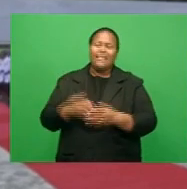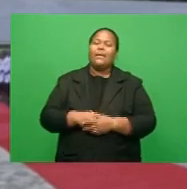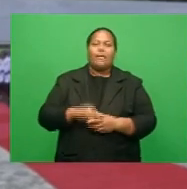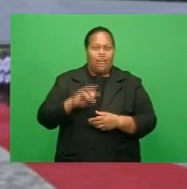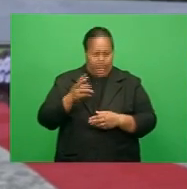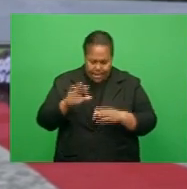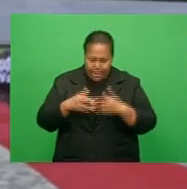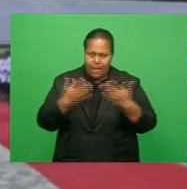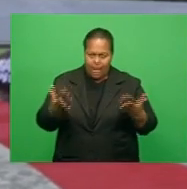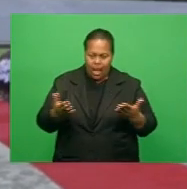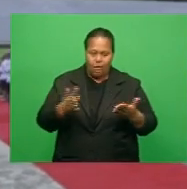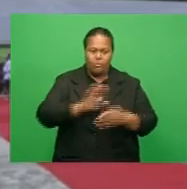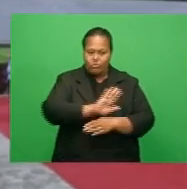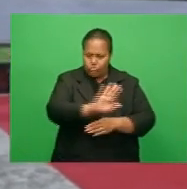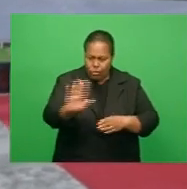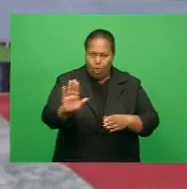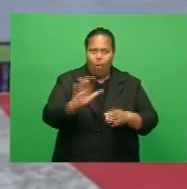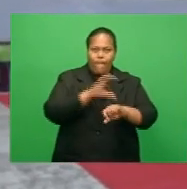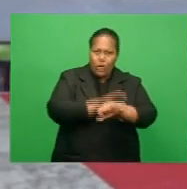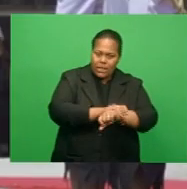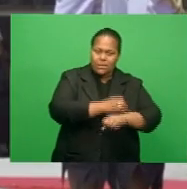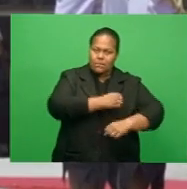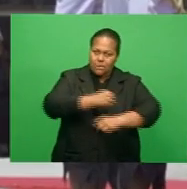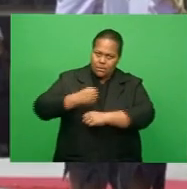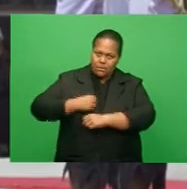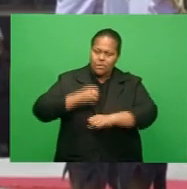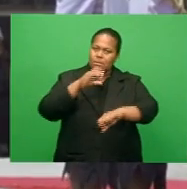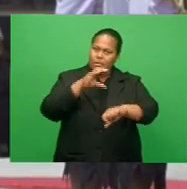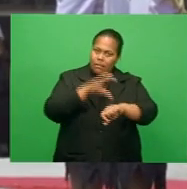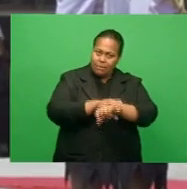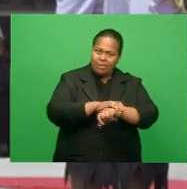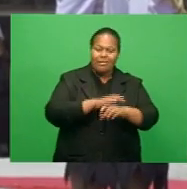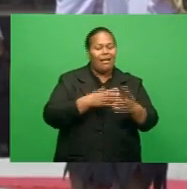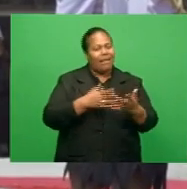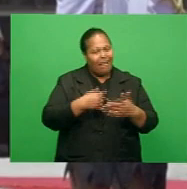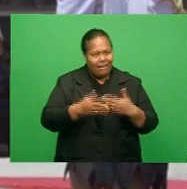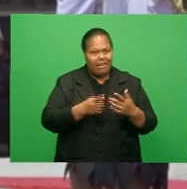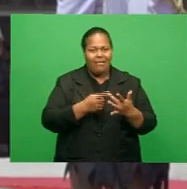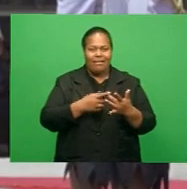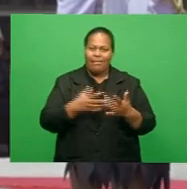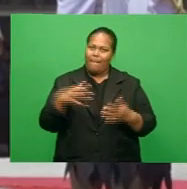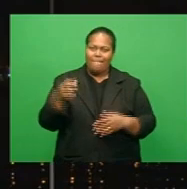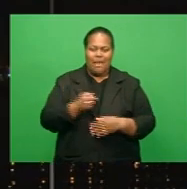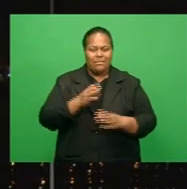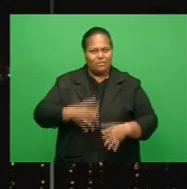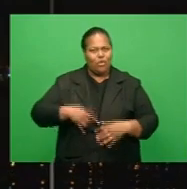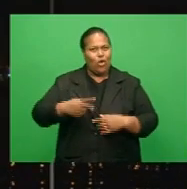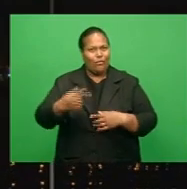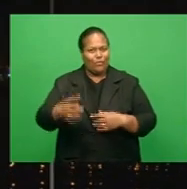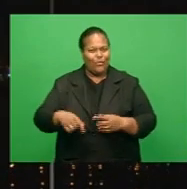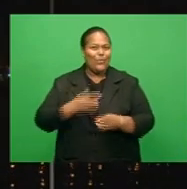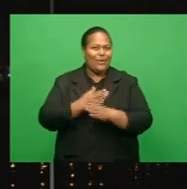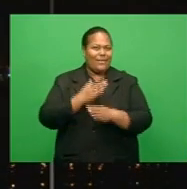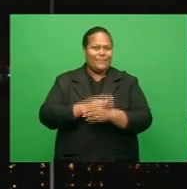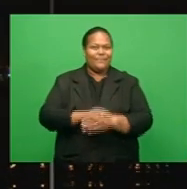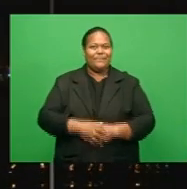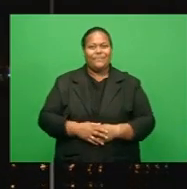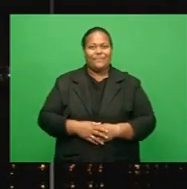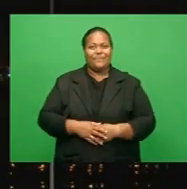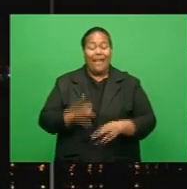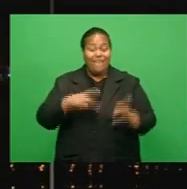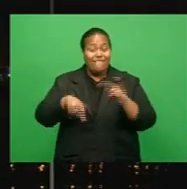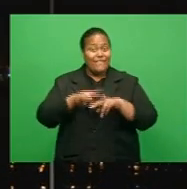the trust and confidence of the people at all times. Kelly Vadhala, FBC News. The Fiji Society for the Blind,